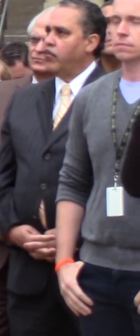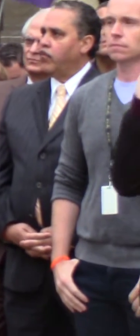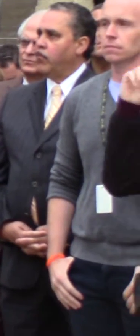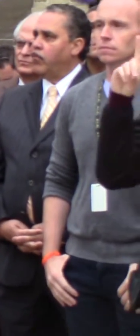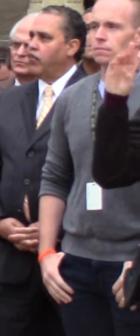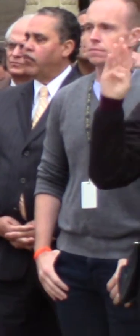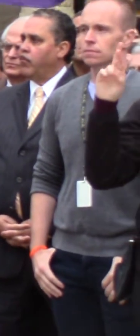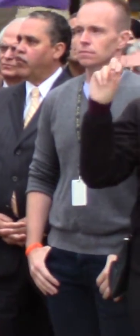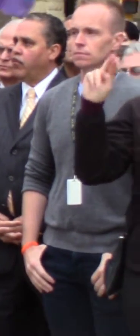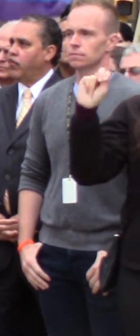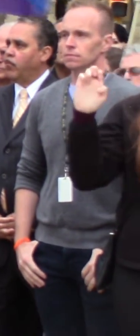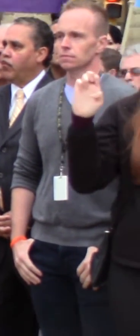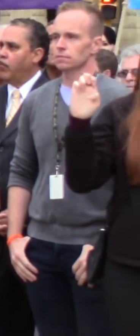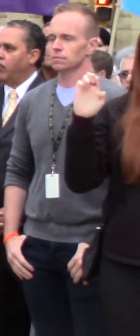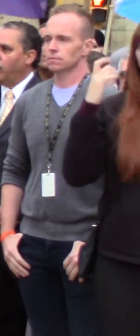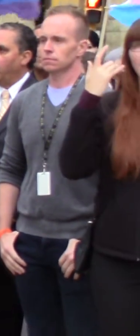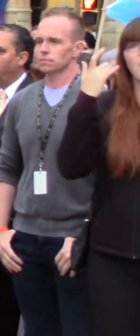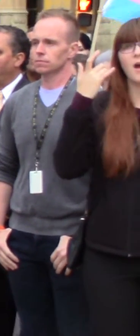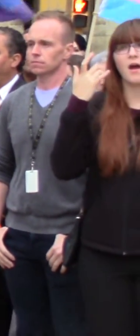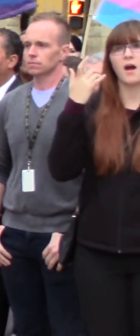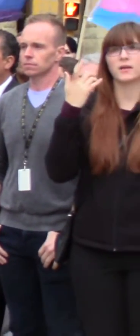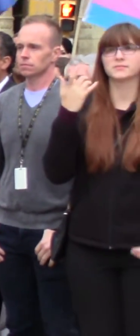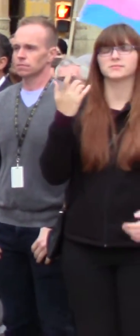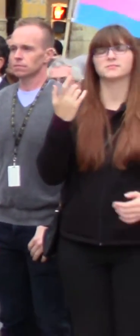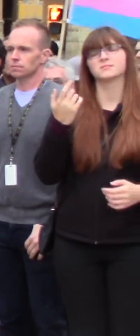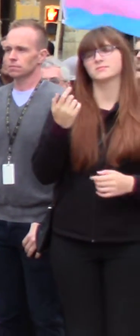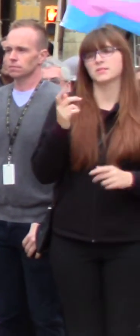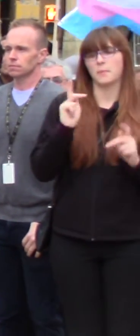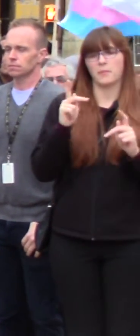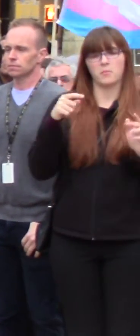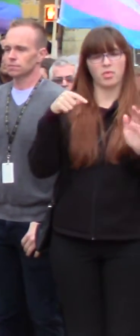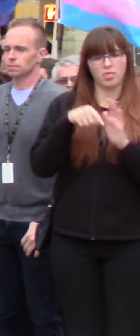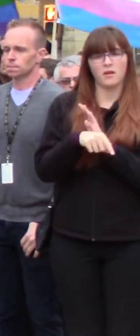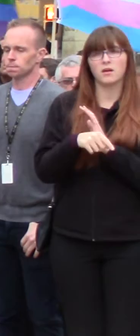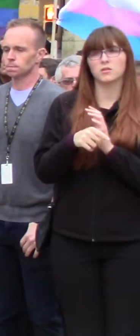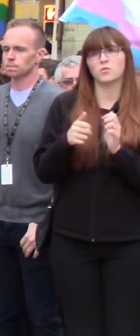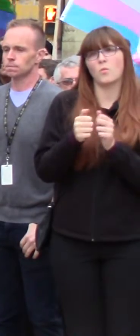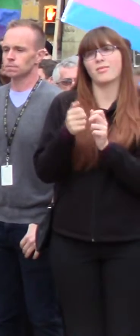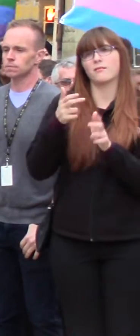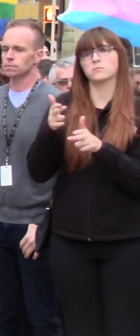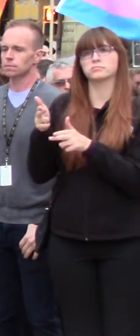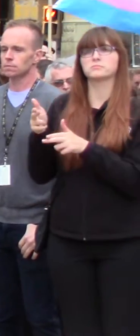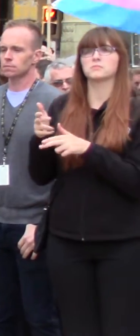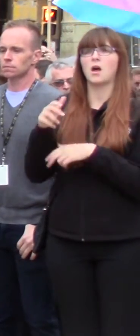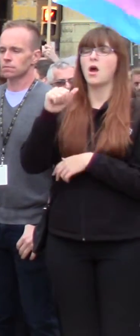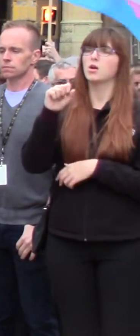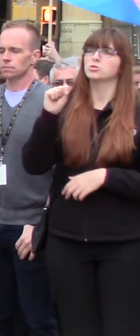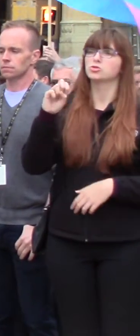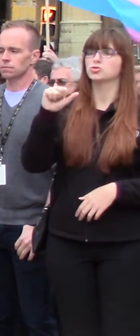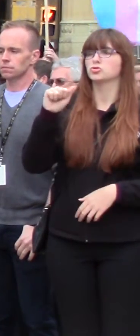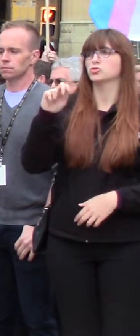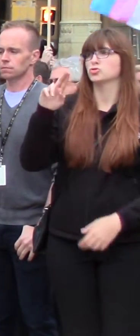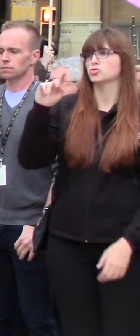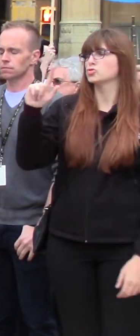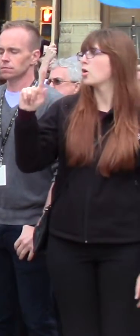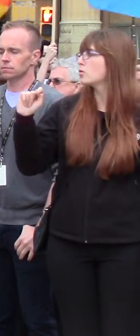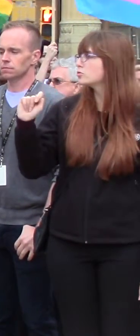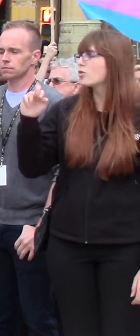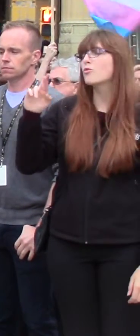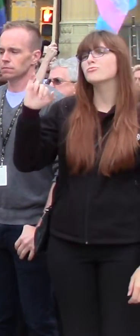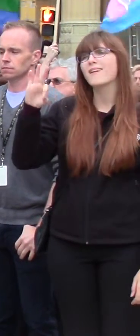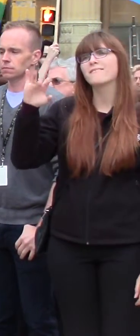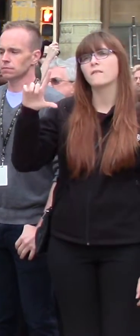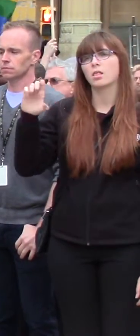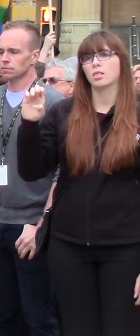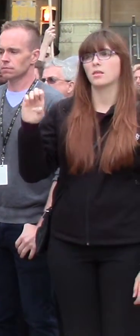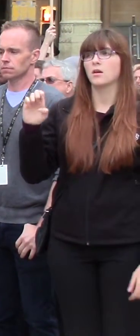with a semi-automatic assault rifle. The tragedies that happened in those communities could have occurred in Buffalo, or